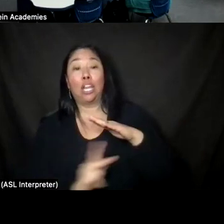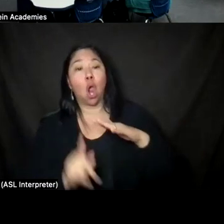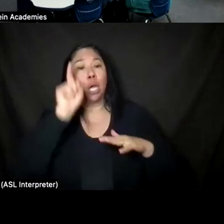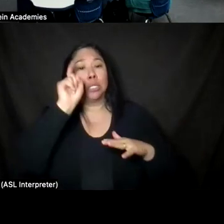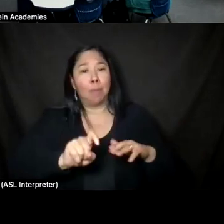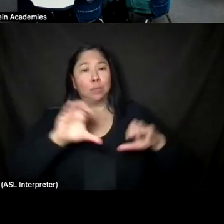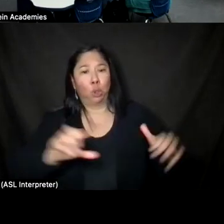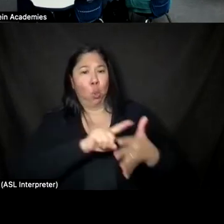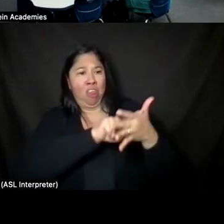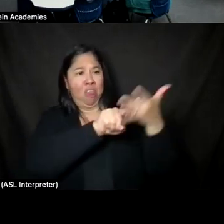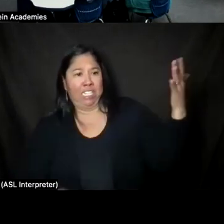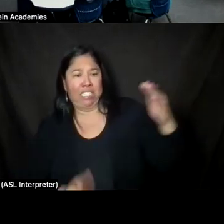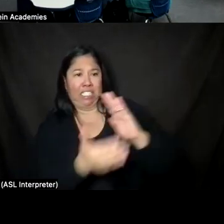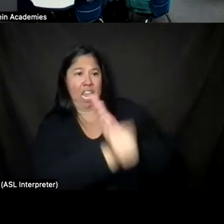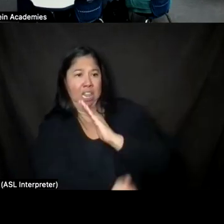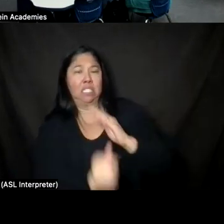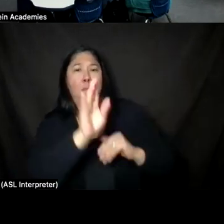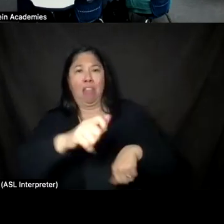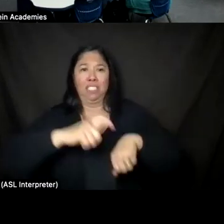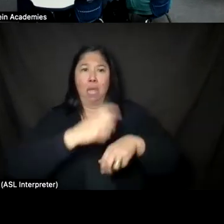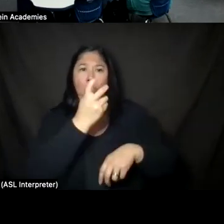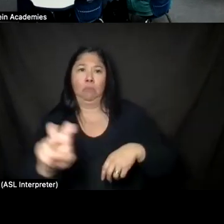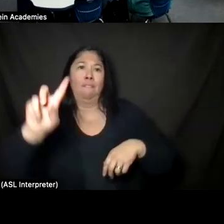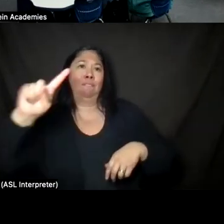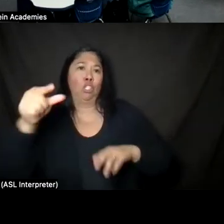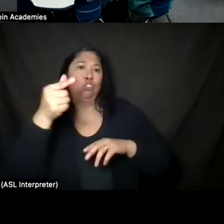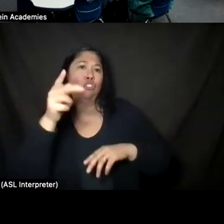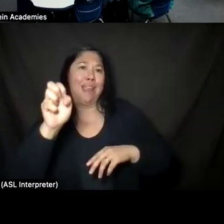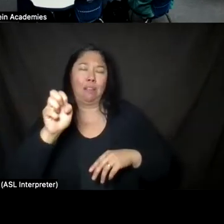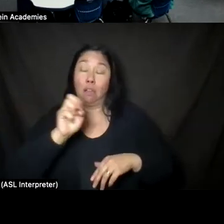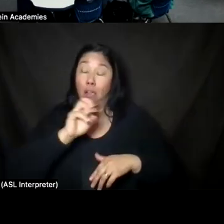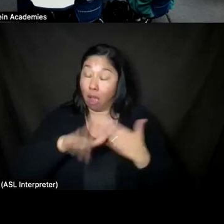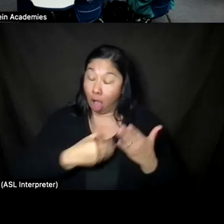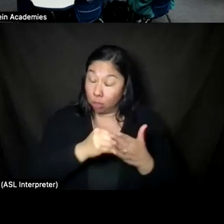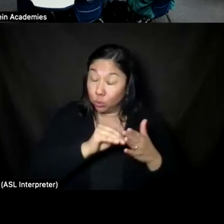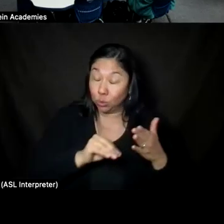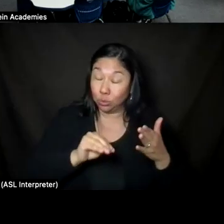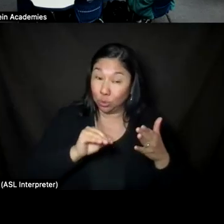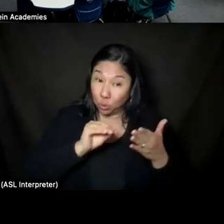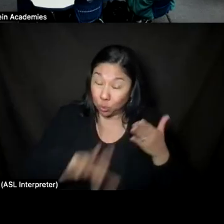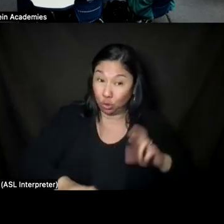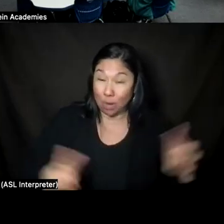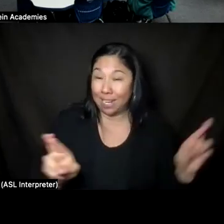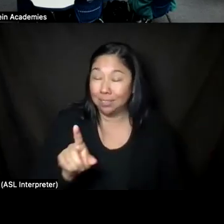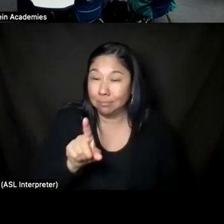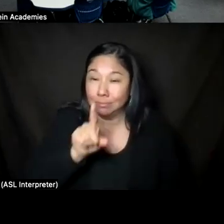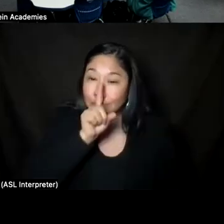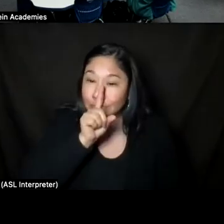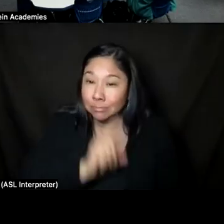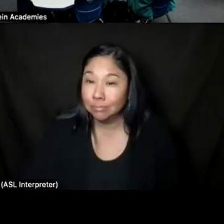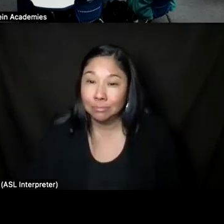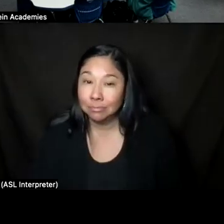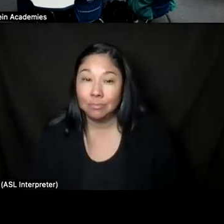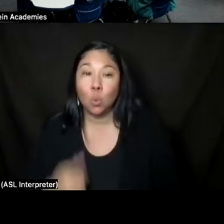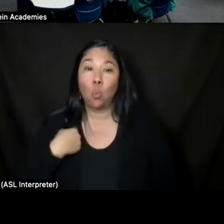certain skills by the time they leave kindergarten. Not every kindergarten student is ready to master those skills yet. And we can't